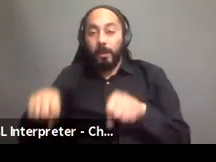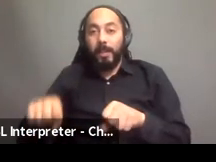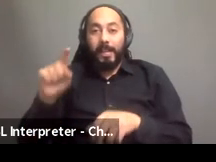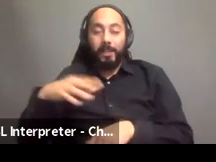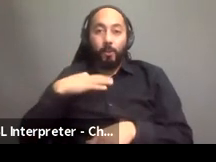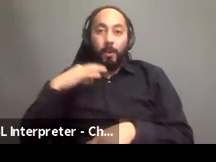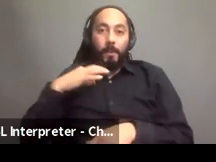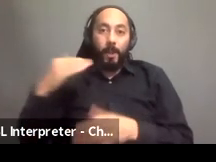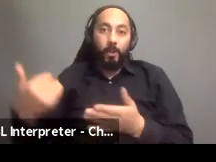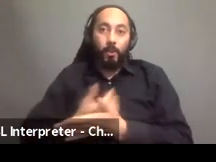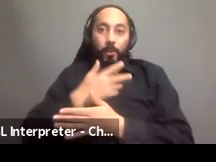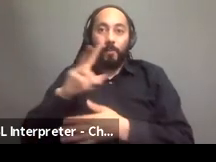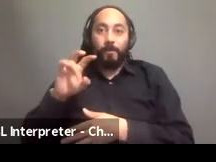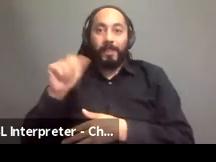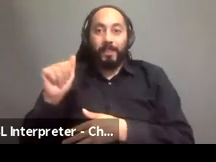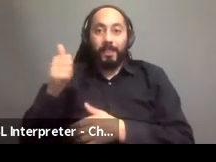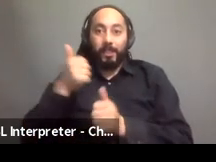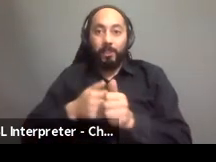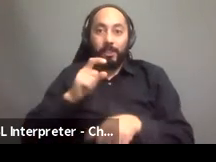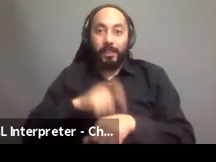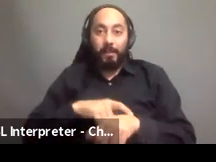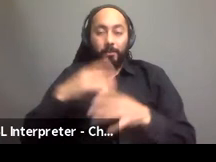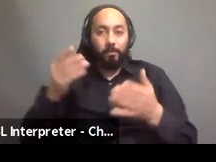time, and that's pricey.